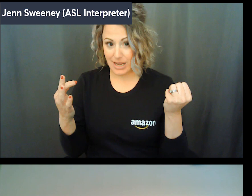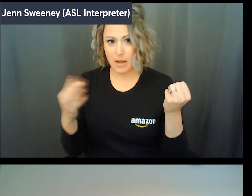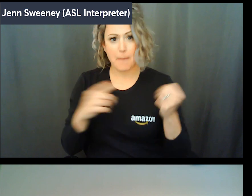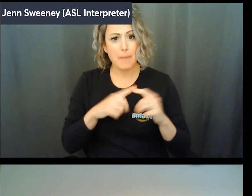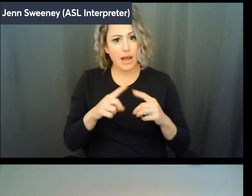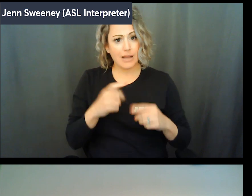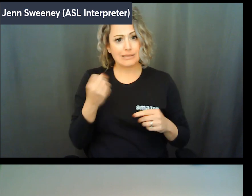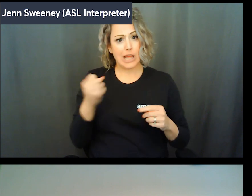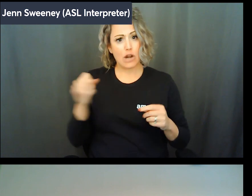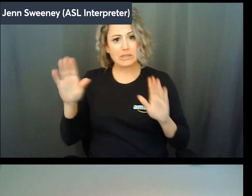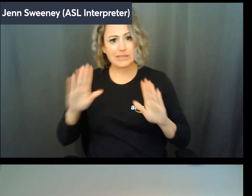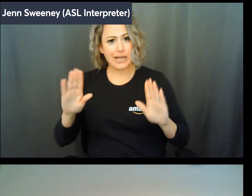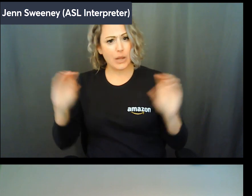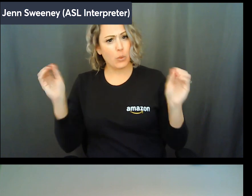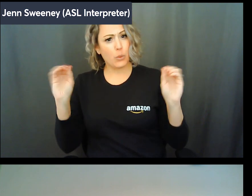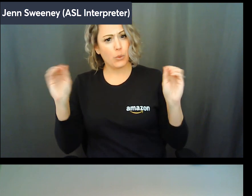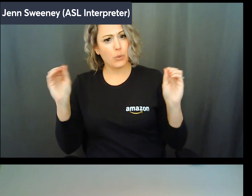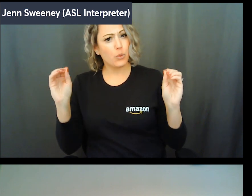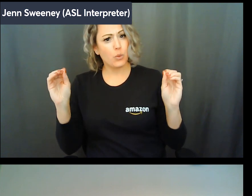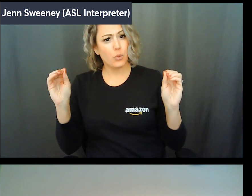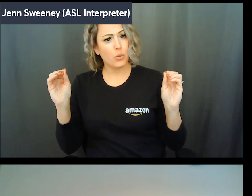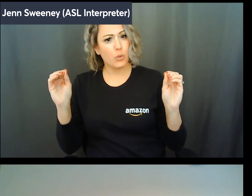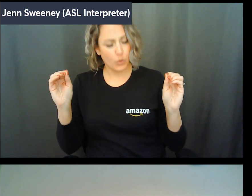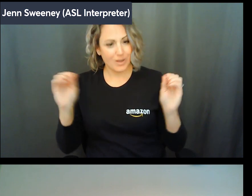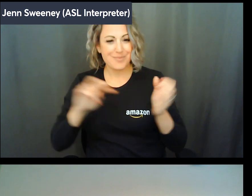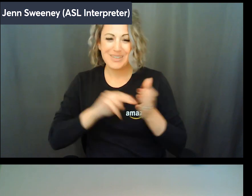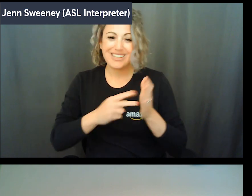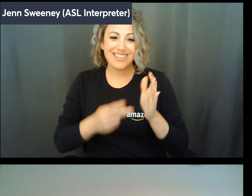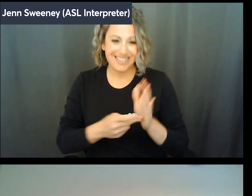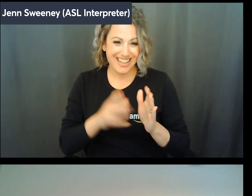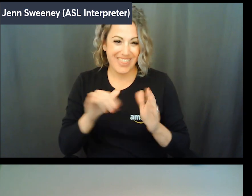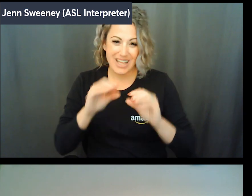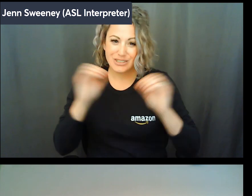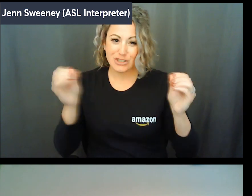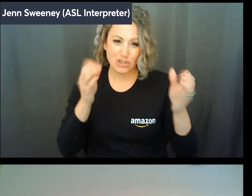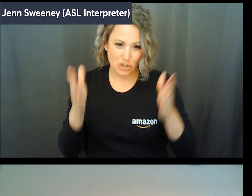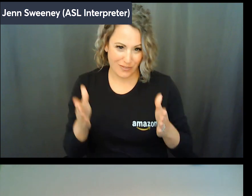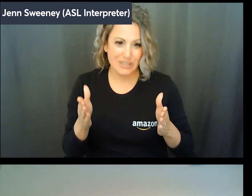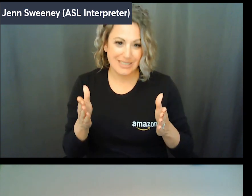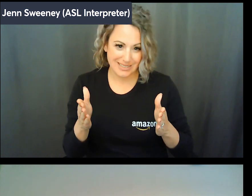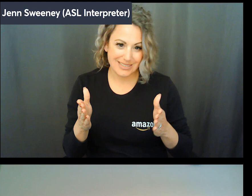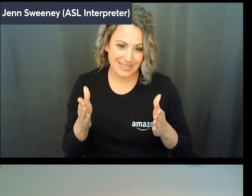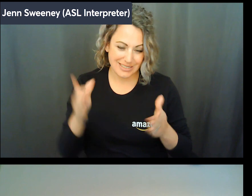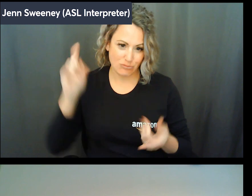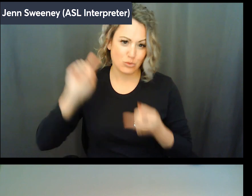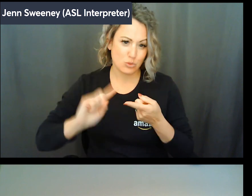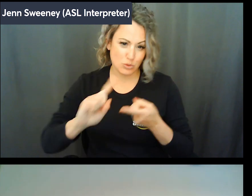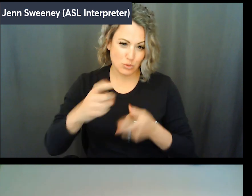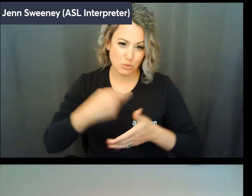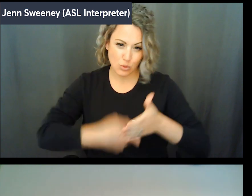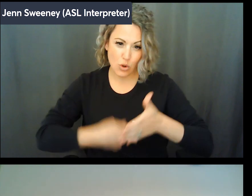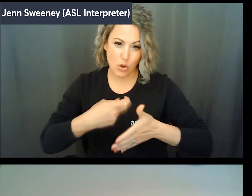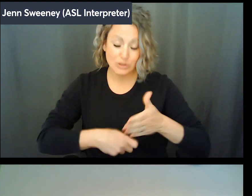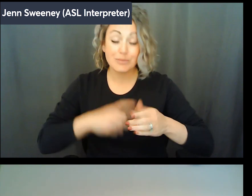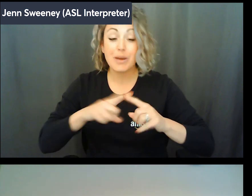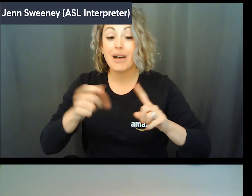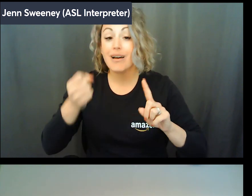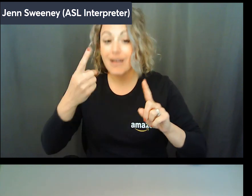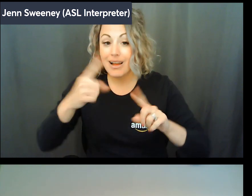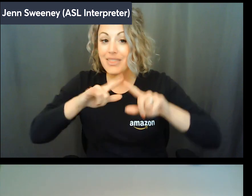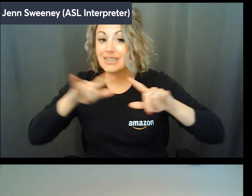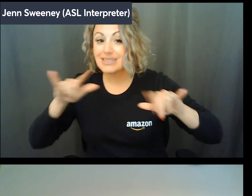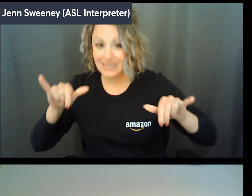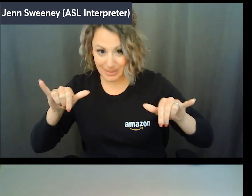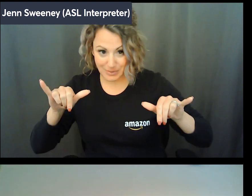traffic, in that case, serverless inference can significantly reduce your costs as well. But at the same time, it also